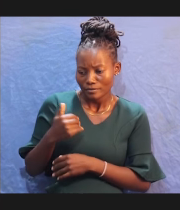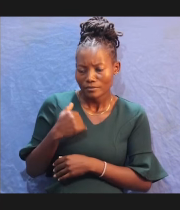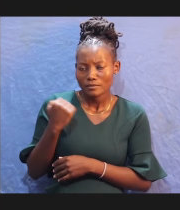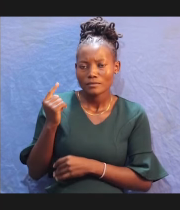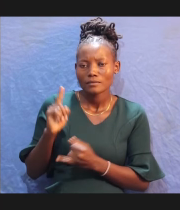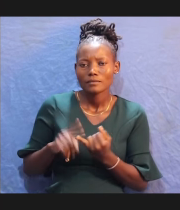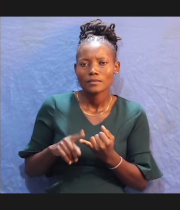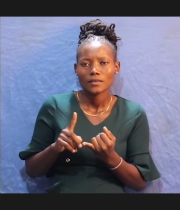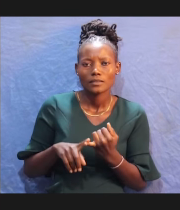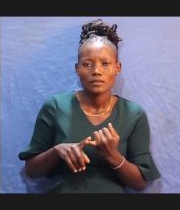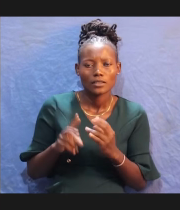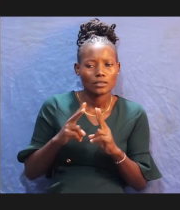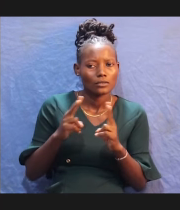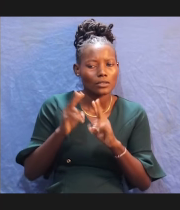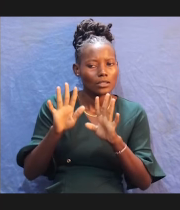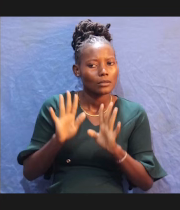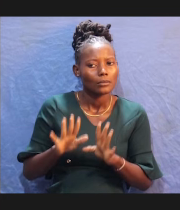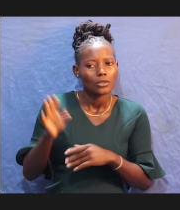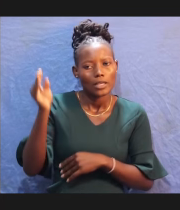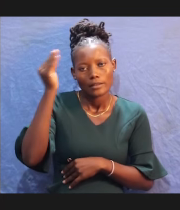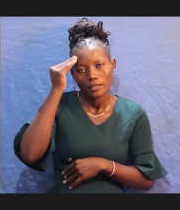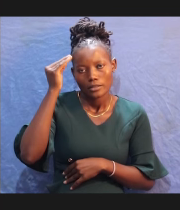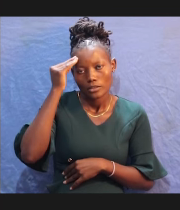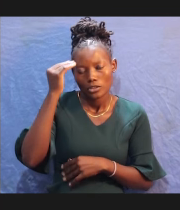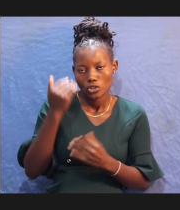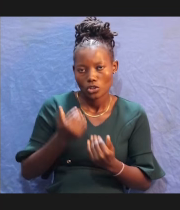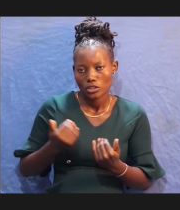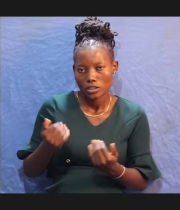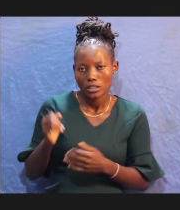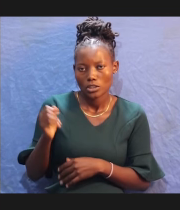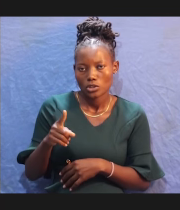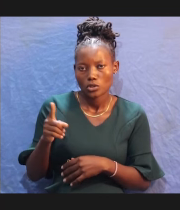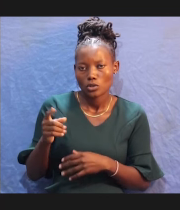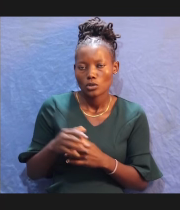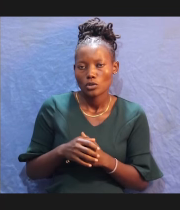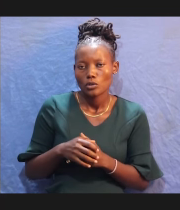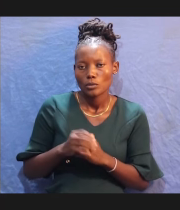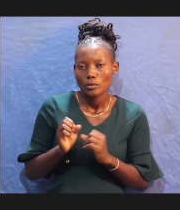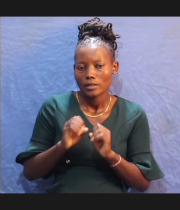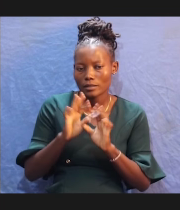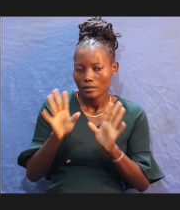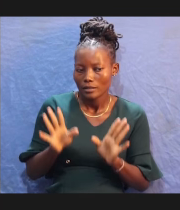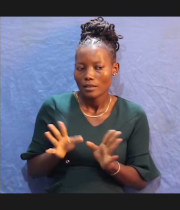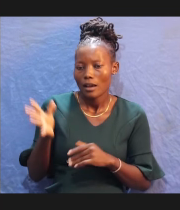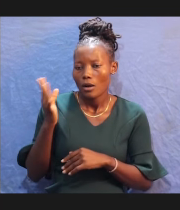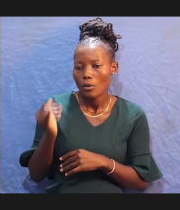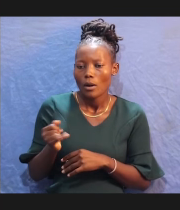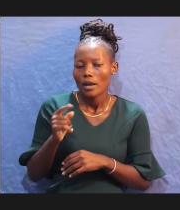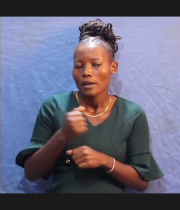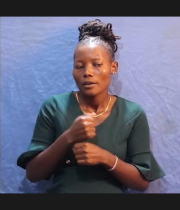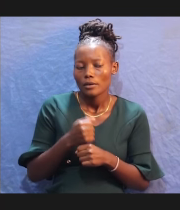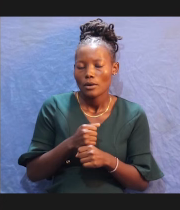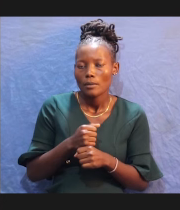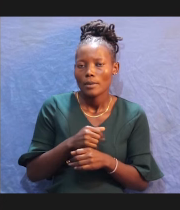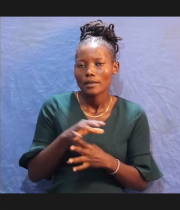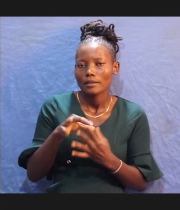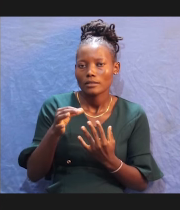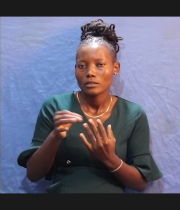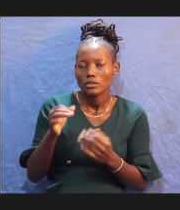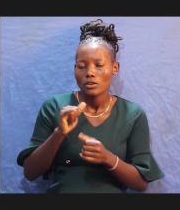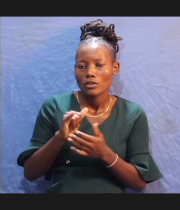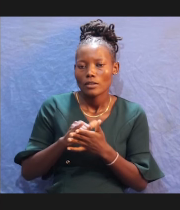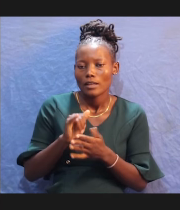all, it's very important, the education behind that. So children need to be very clear why you're making that selection, so they won't feel